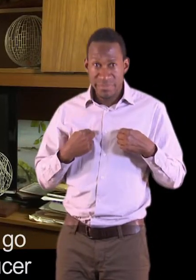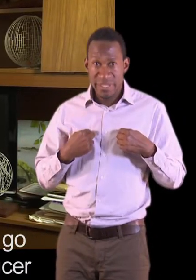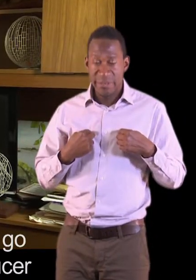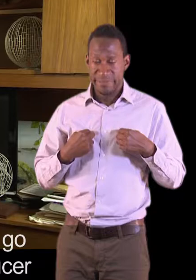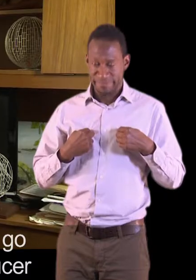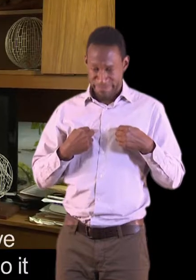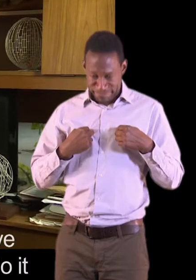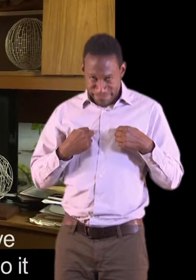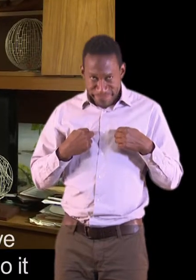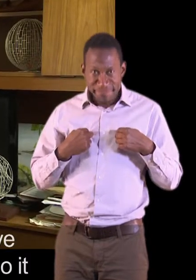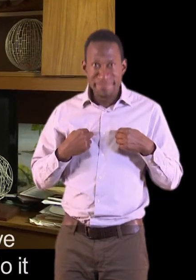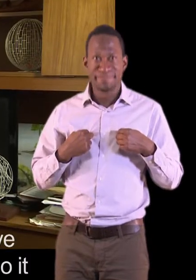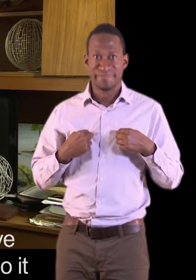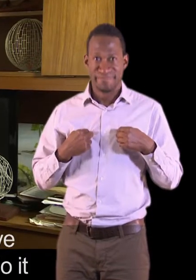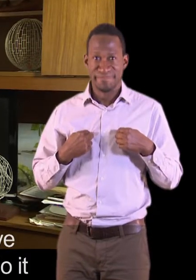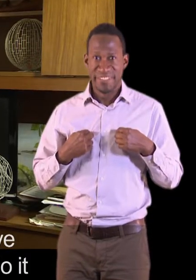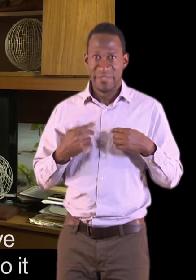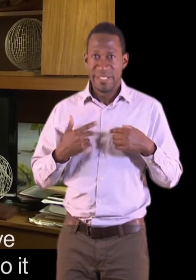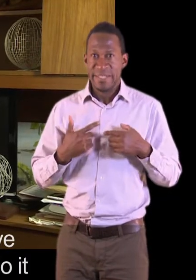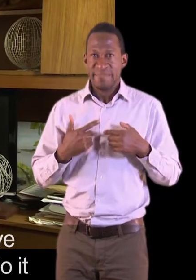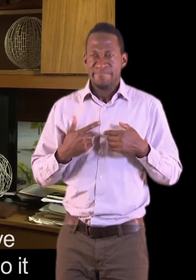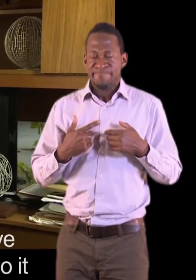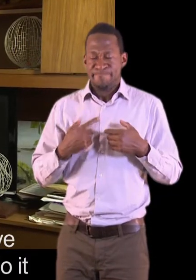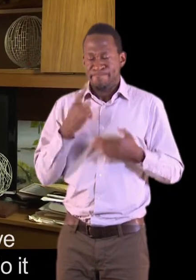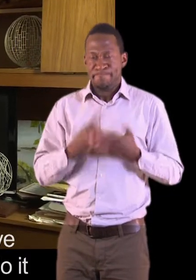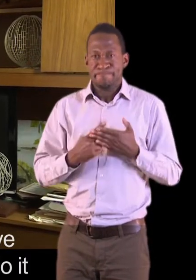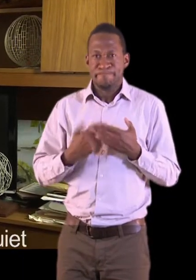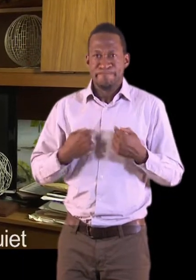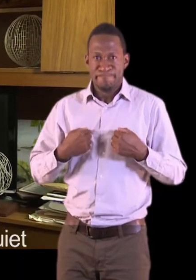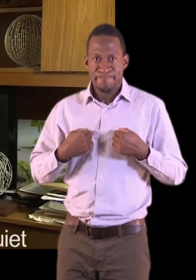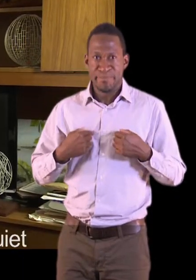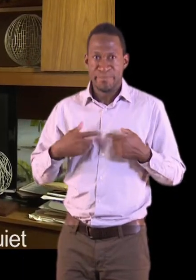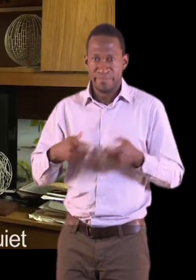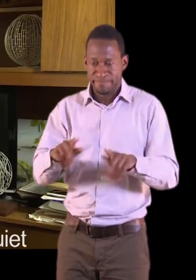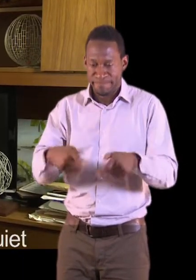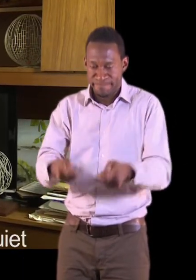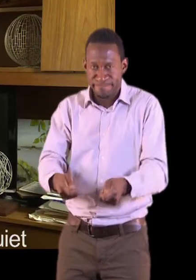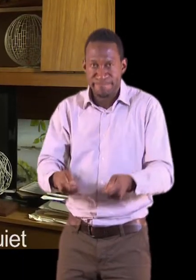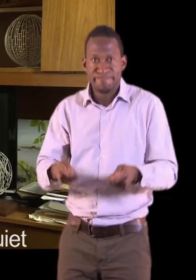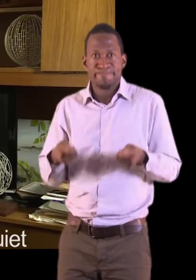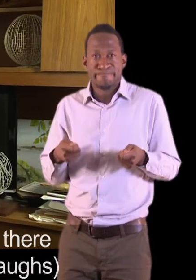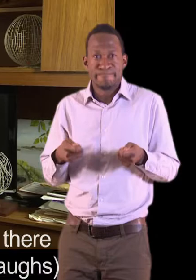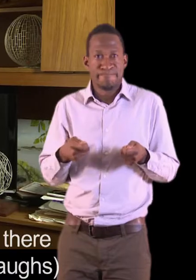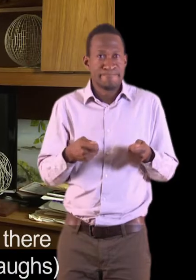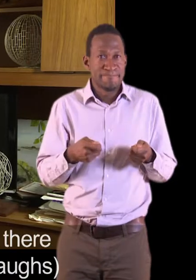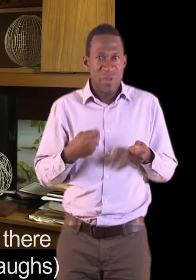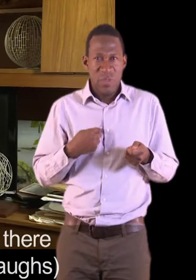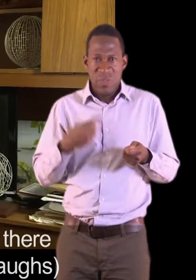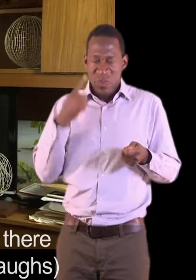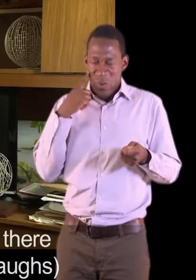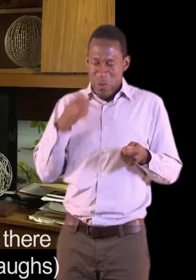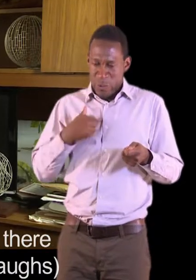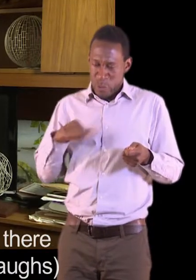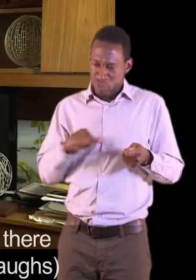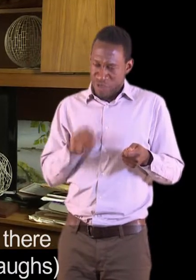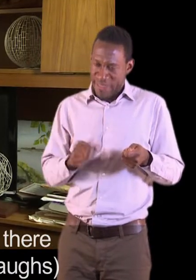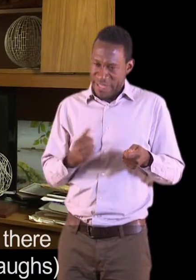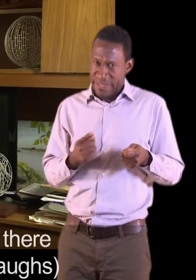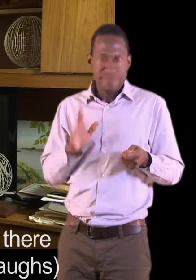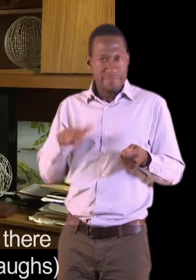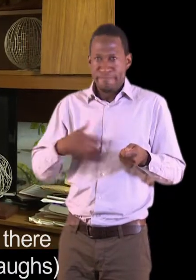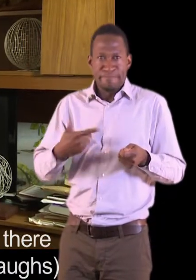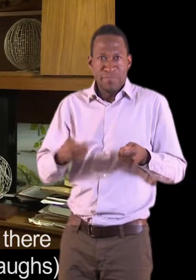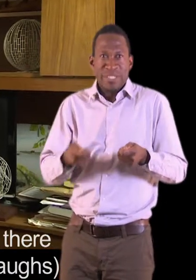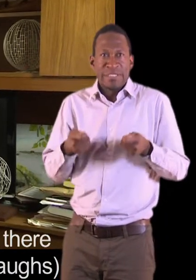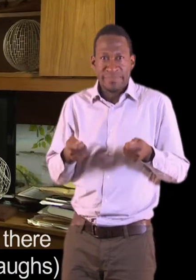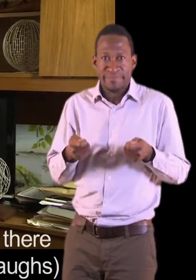picked up this saucer, and I thought, right, I've got to go, I've got to do it. And everybody went quiet, because normally the noise in there was